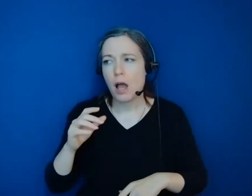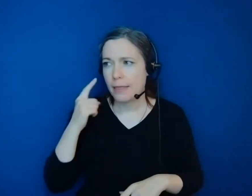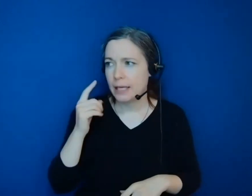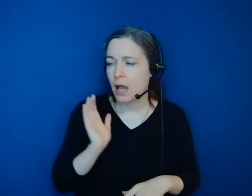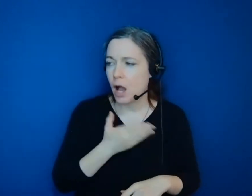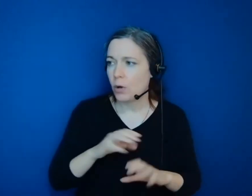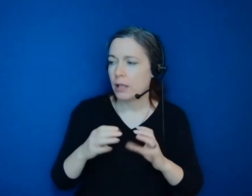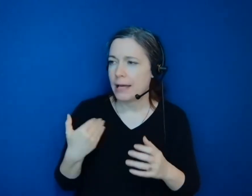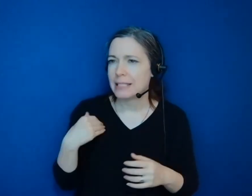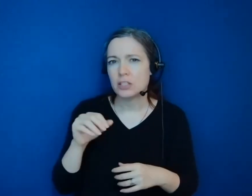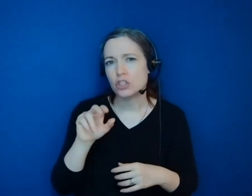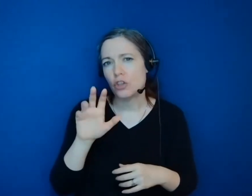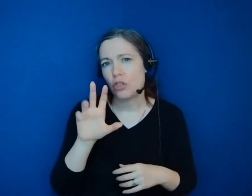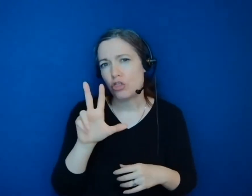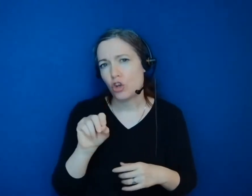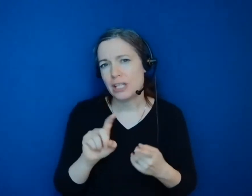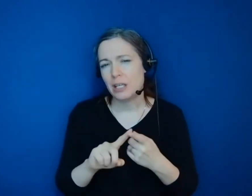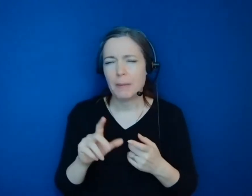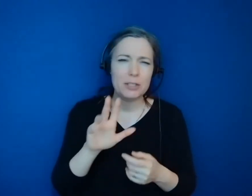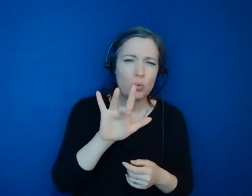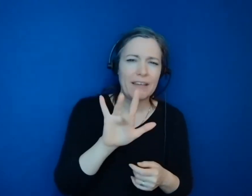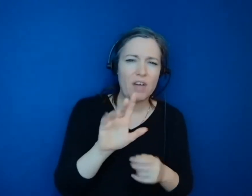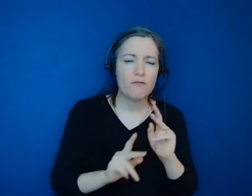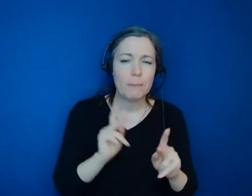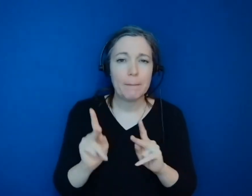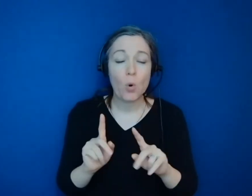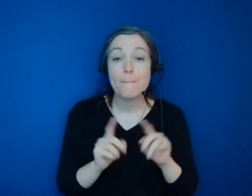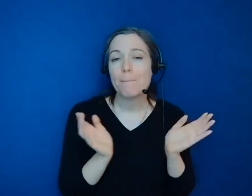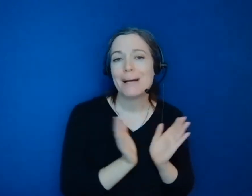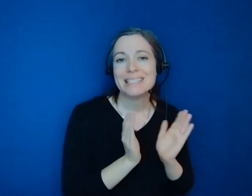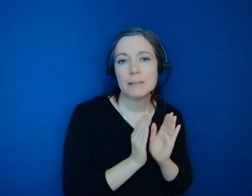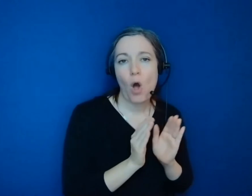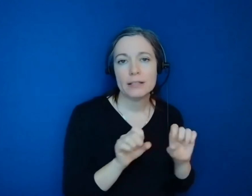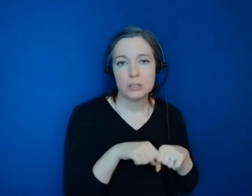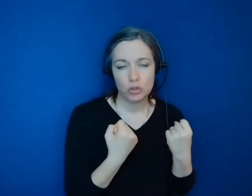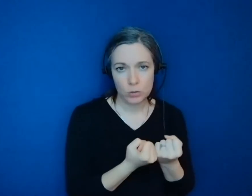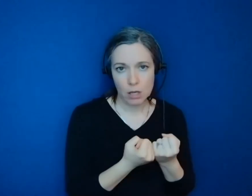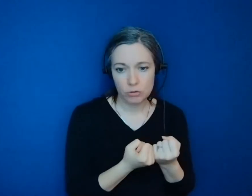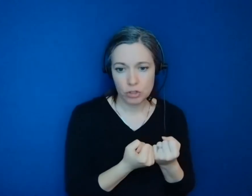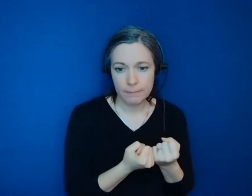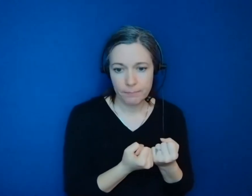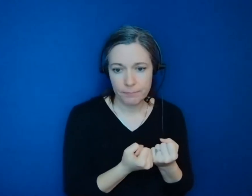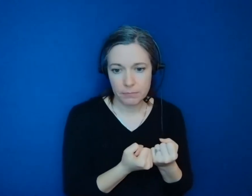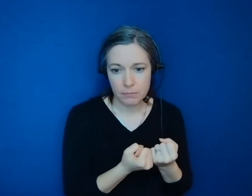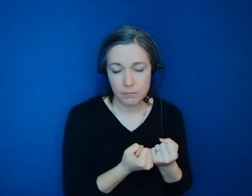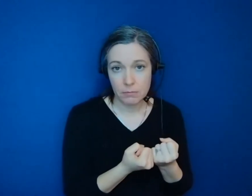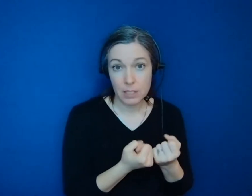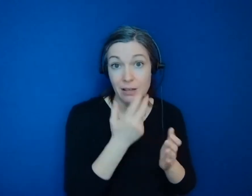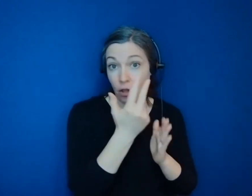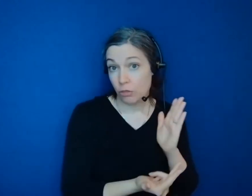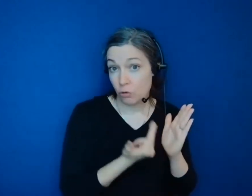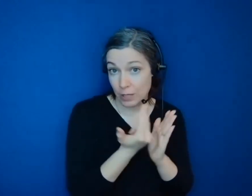or 25 30 something like that. And then my smallest is sociology, which is it's a three hour block